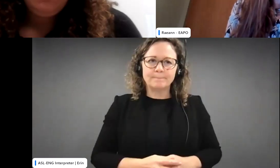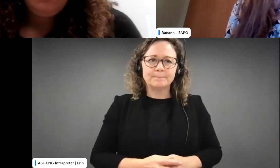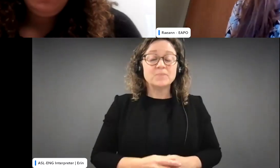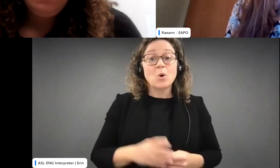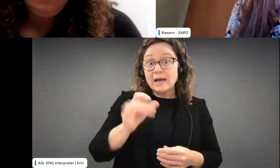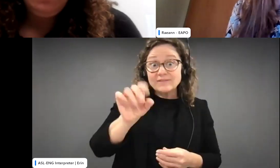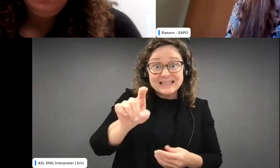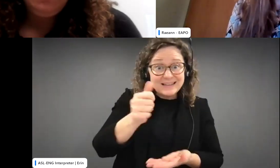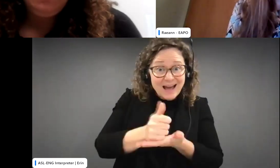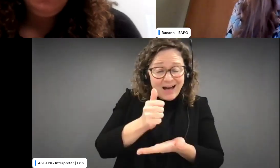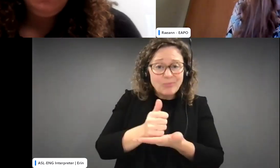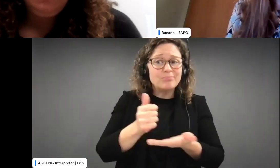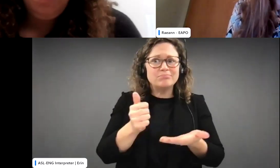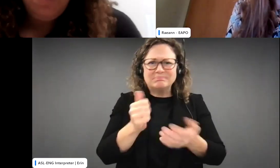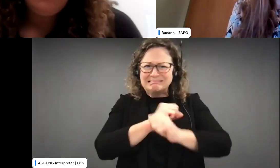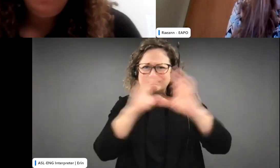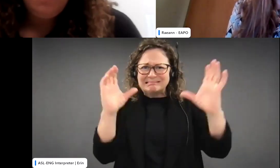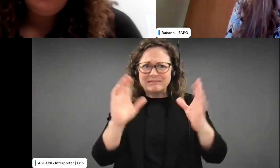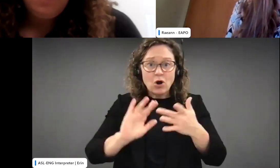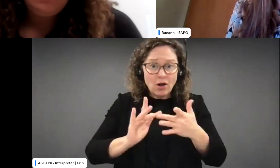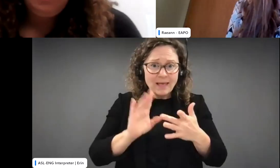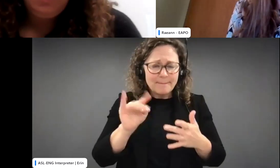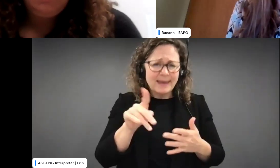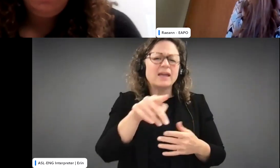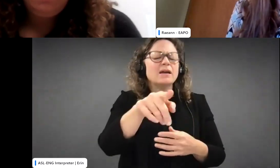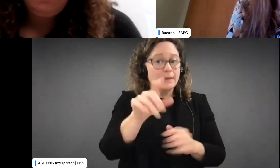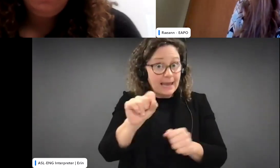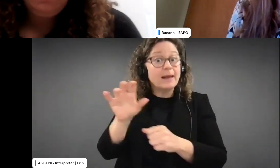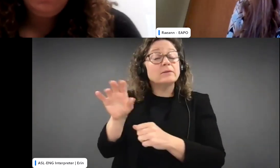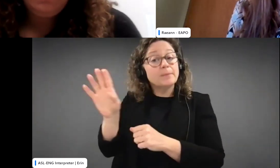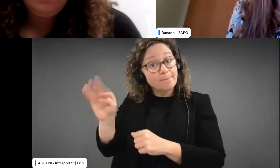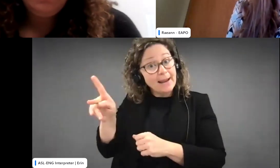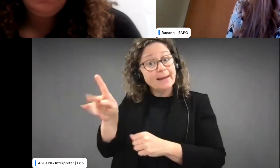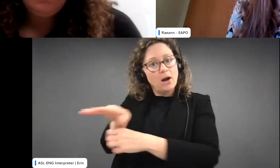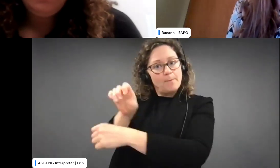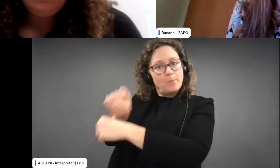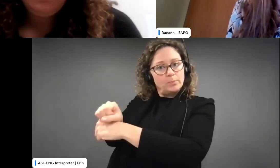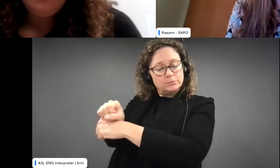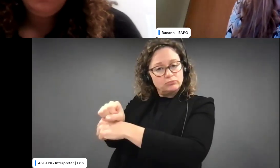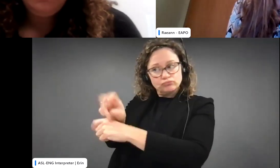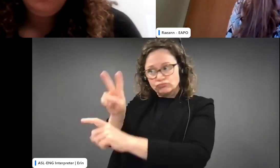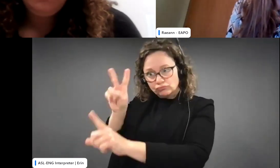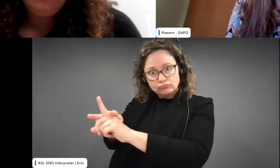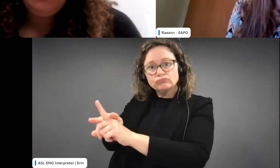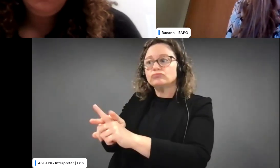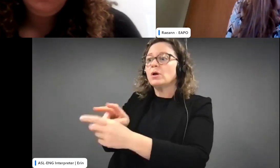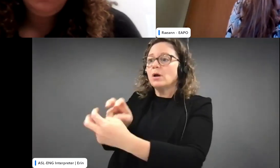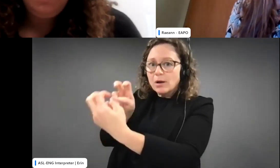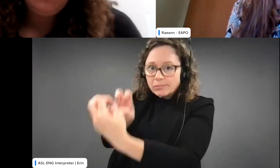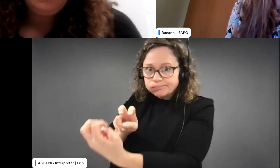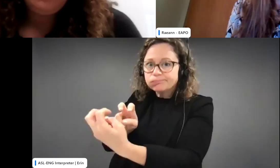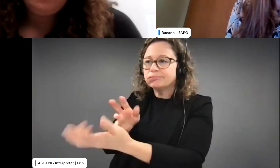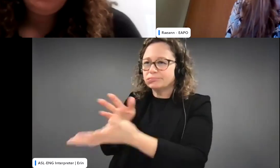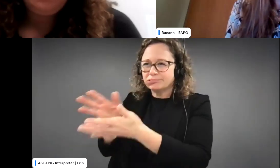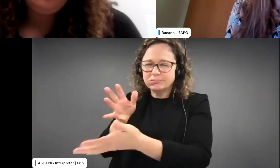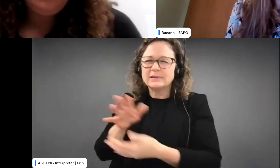assistance, making an appointment, I think is helpful, as you said, Christina, to give so Yeah, someone has the time and you have dedicated as opposed to just showing up and expecting